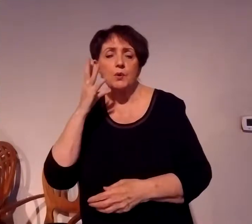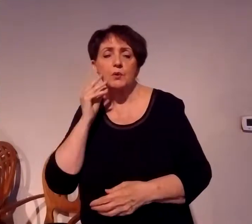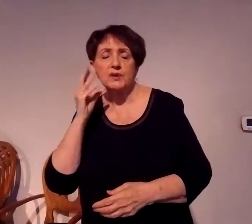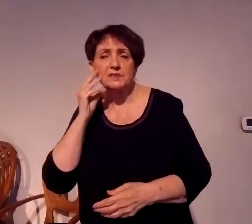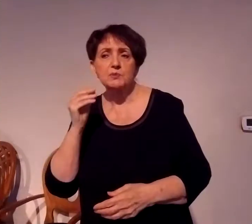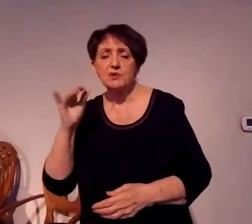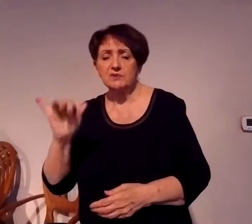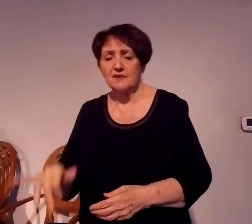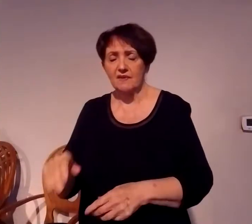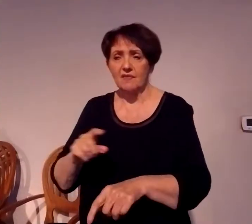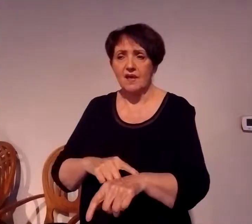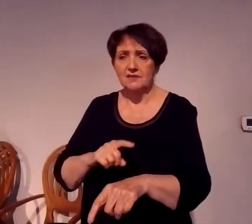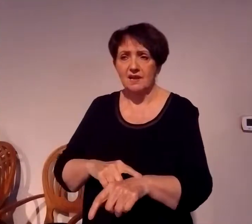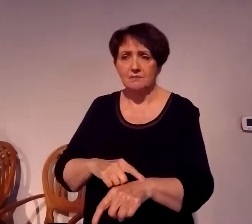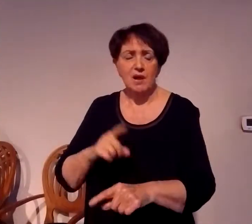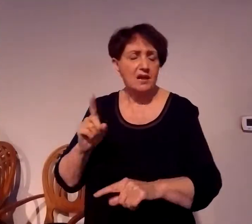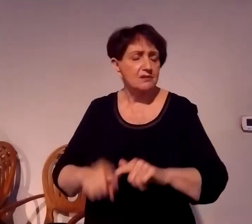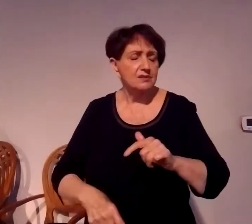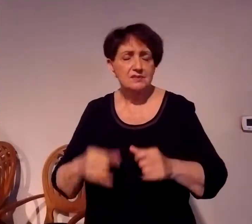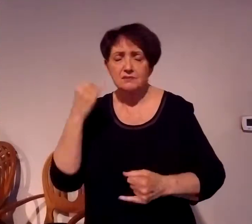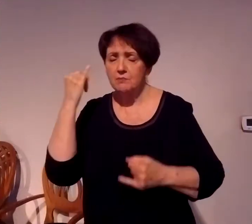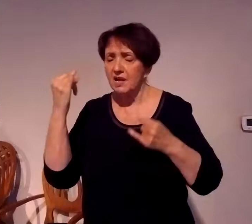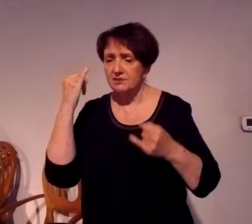I could not imagine